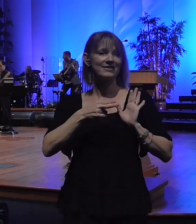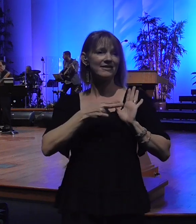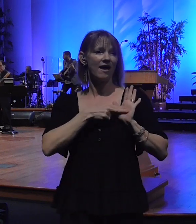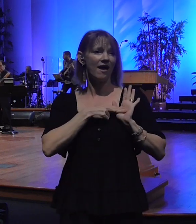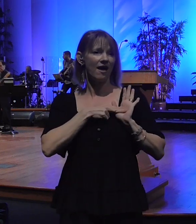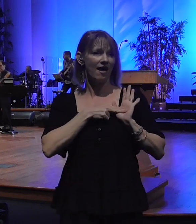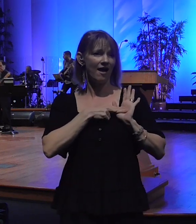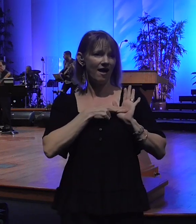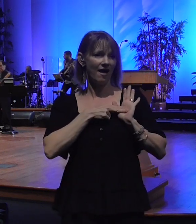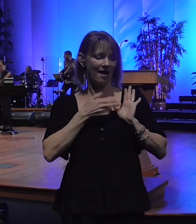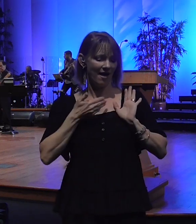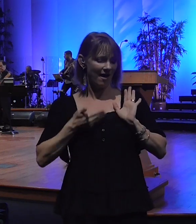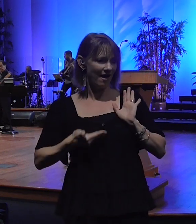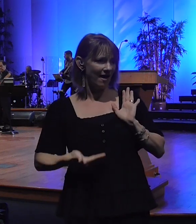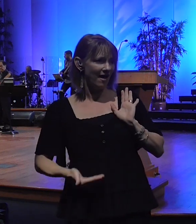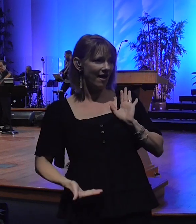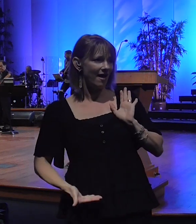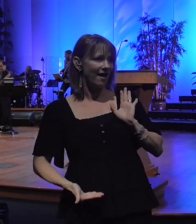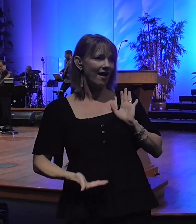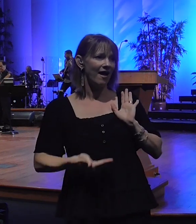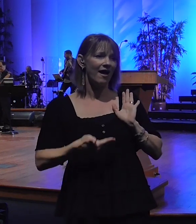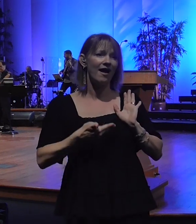on the picture.